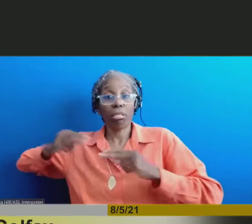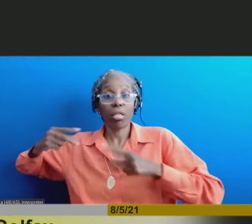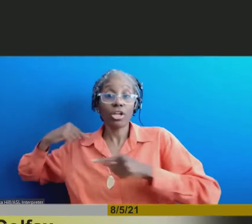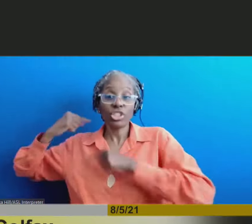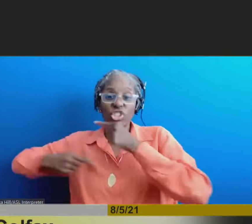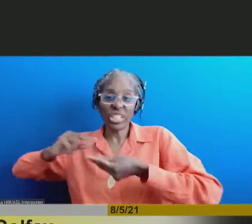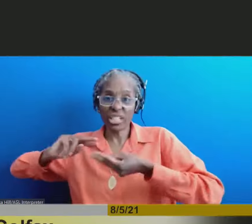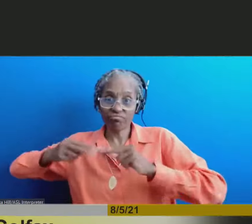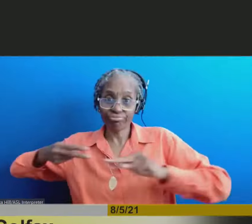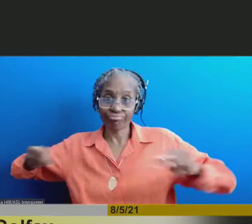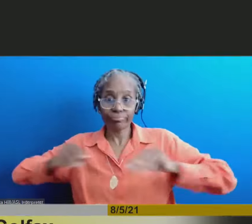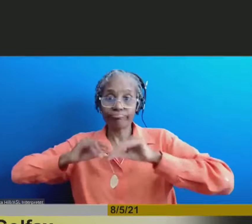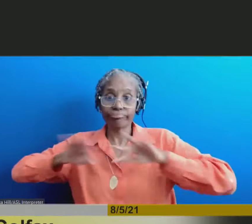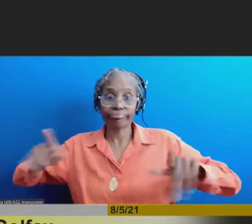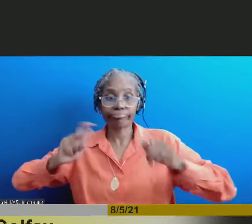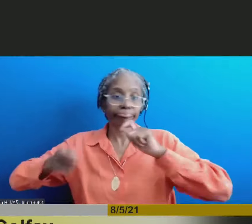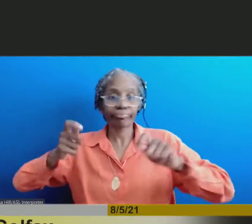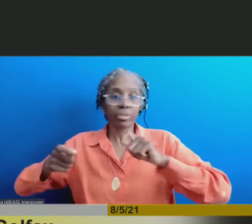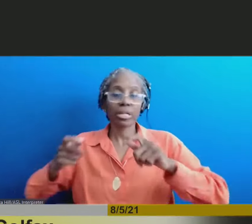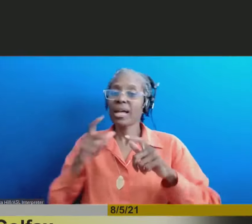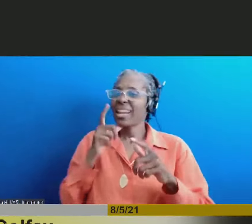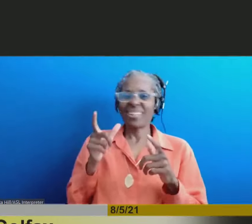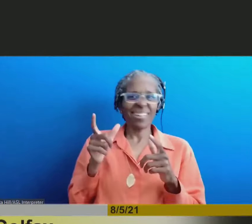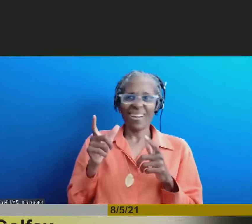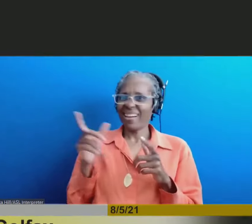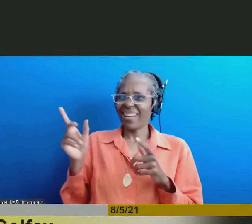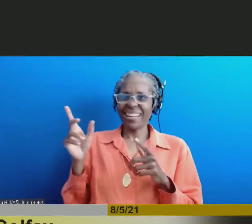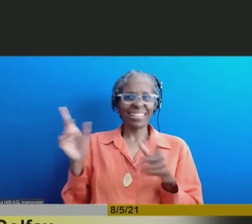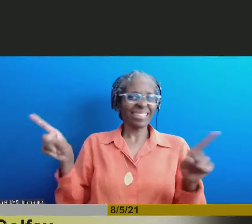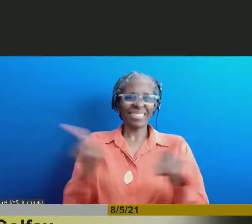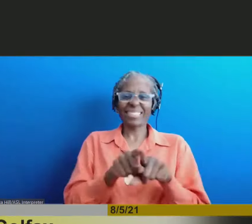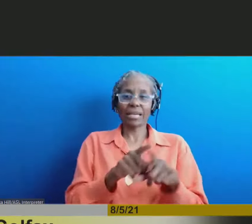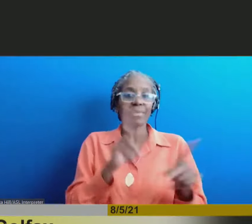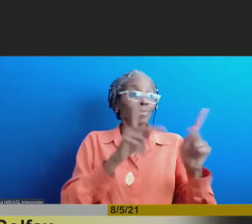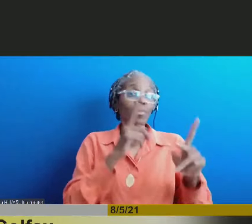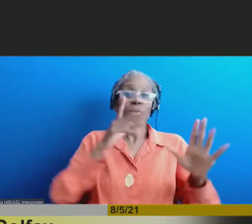who get vaccinated? Not to the degree that among unvaccinated people. So the